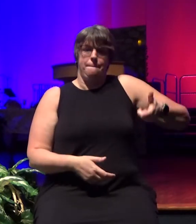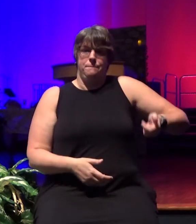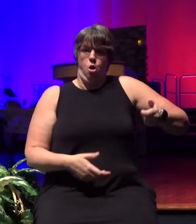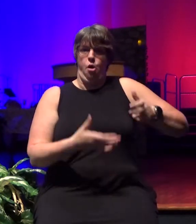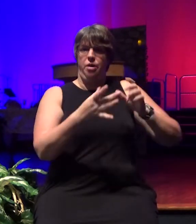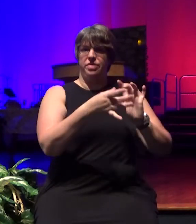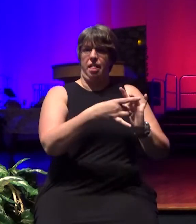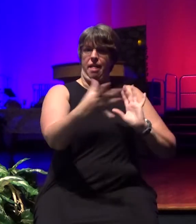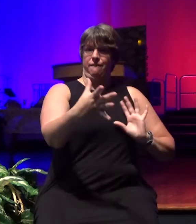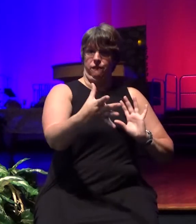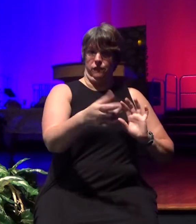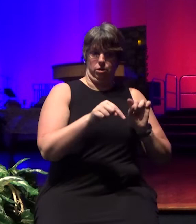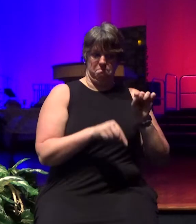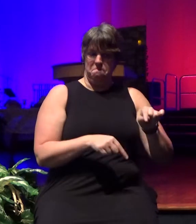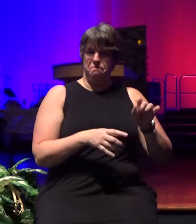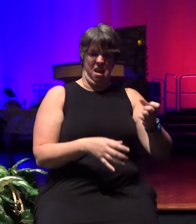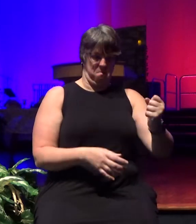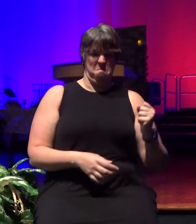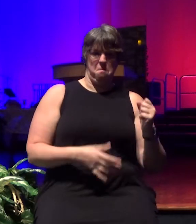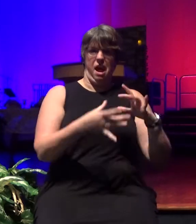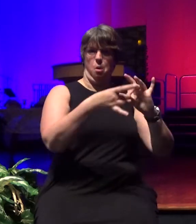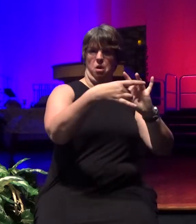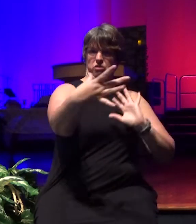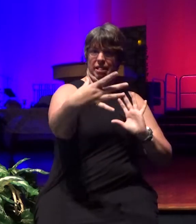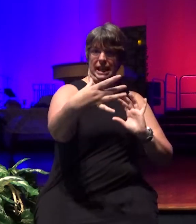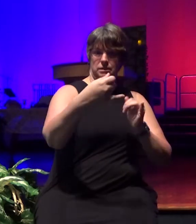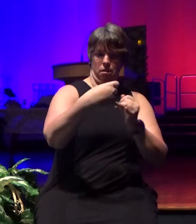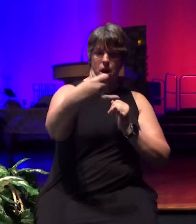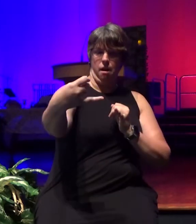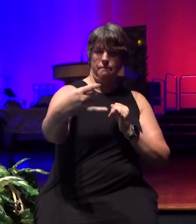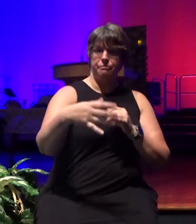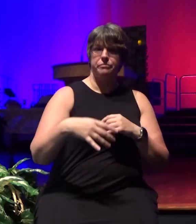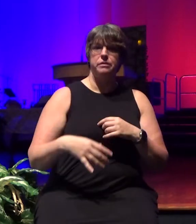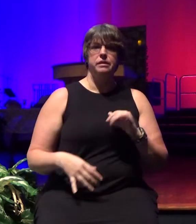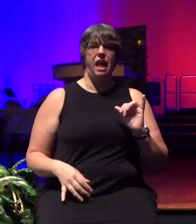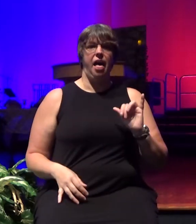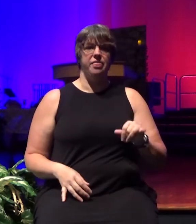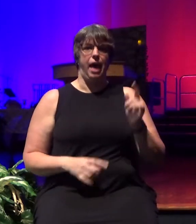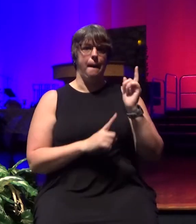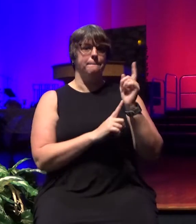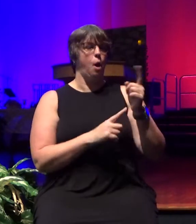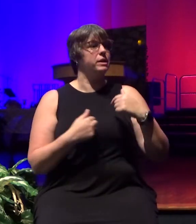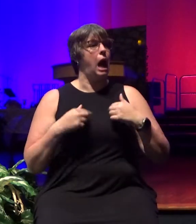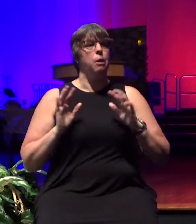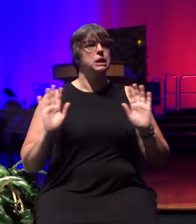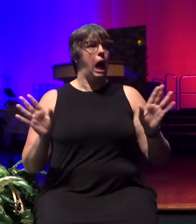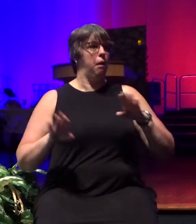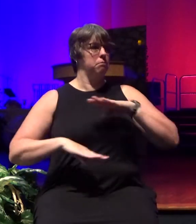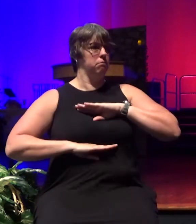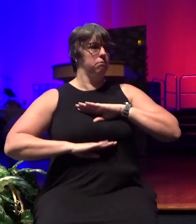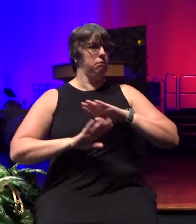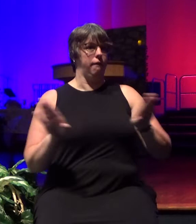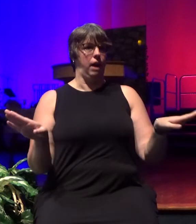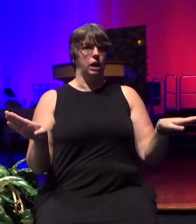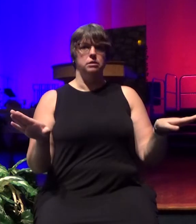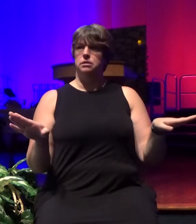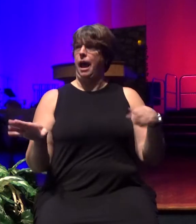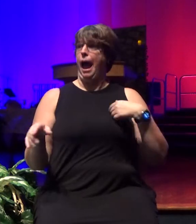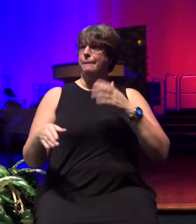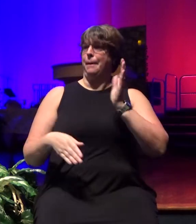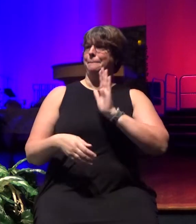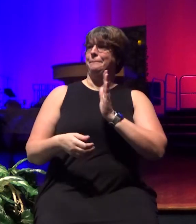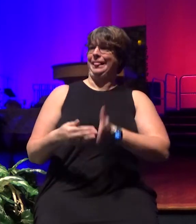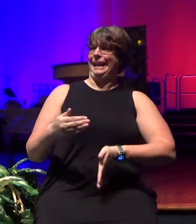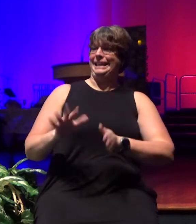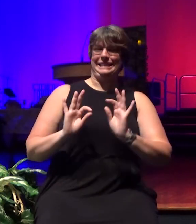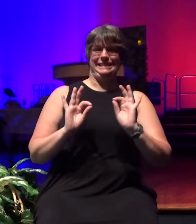moment where, this is good as is, because the scenery was gorgeous. I thought, I'm complete. But then he